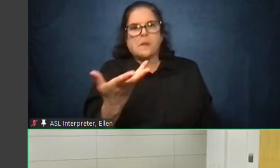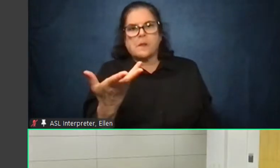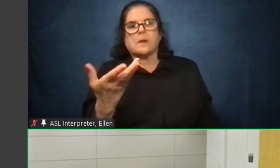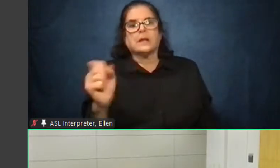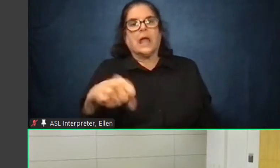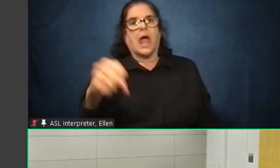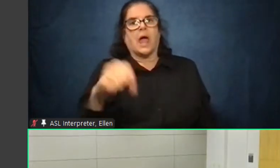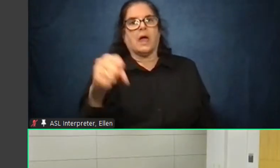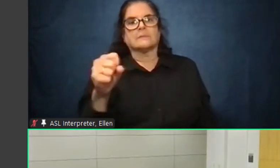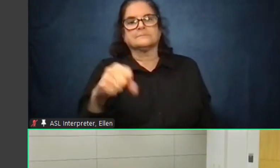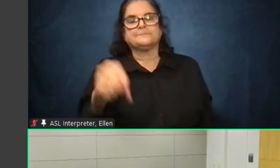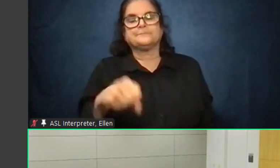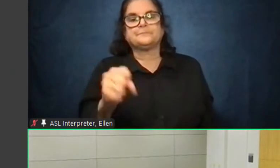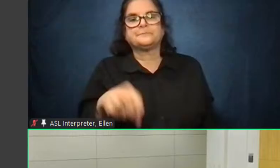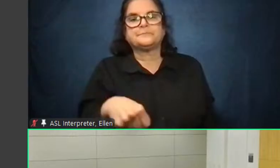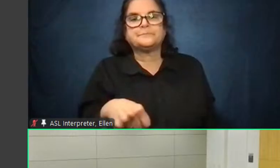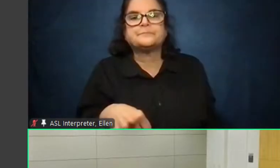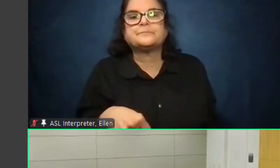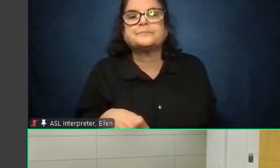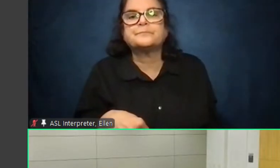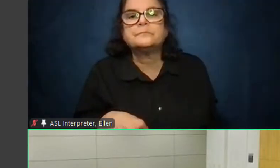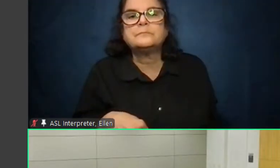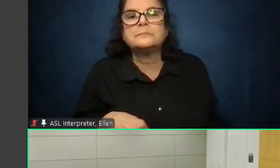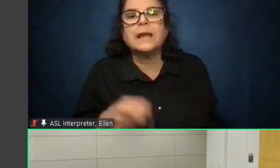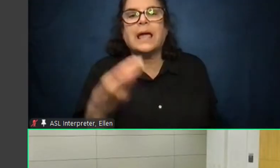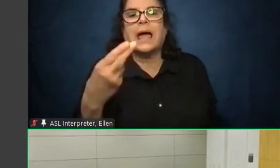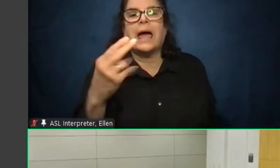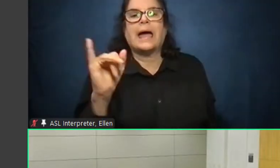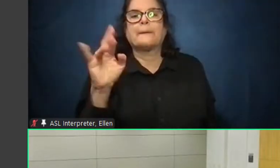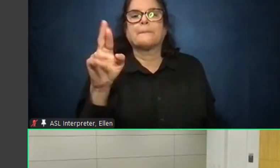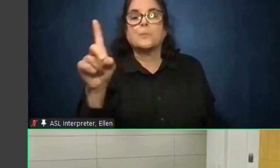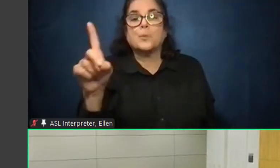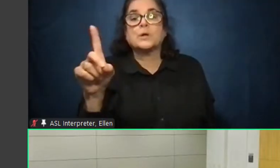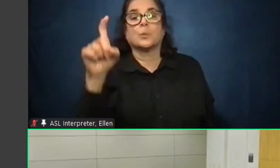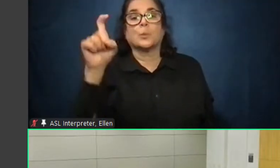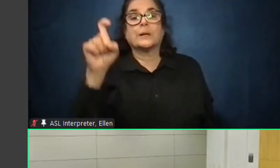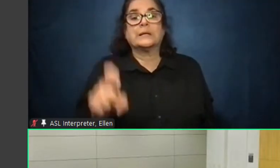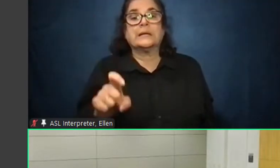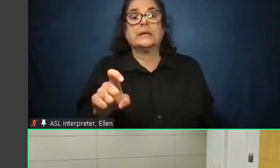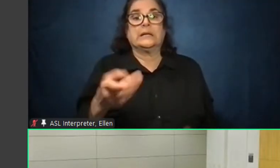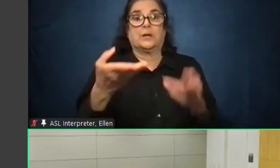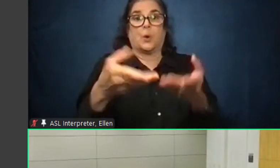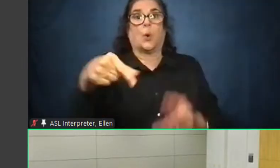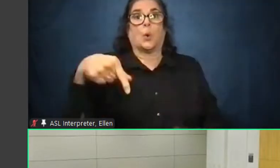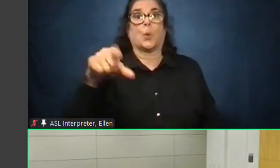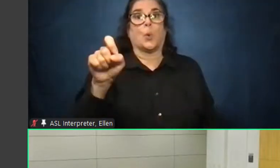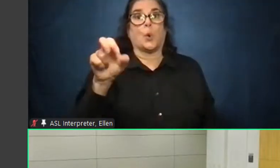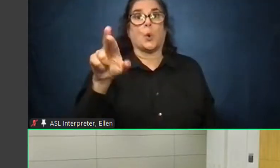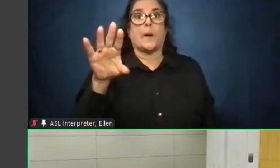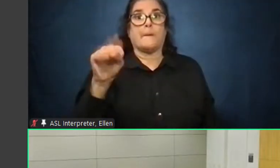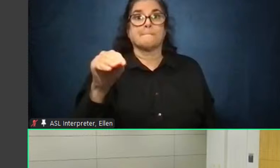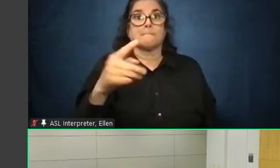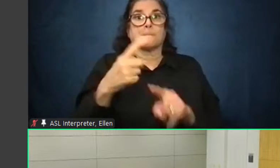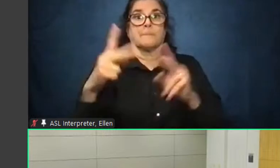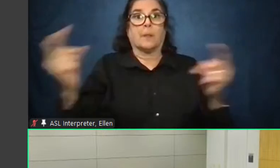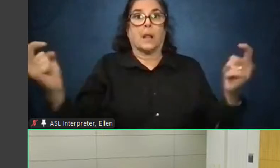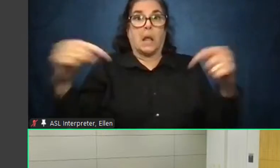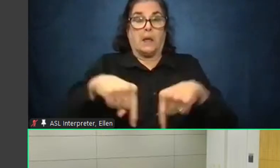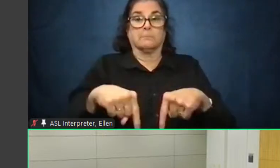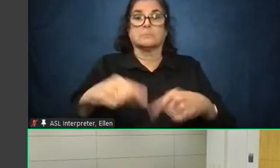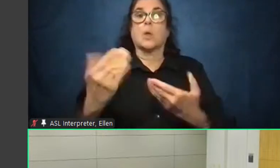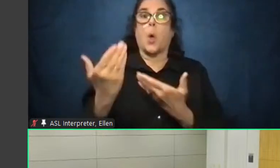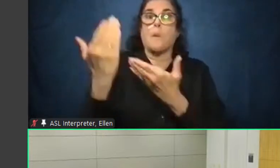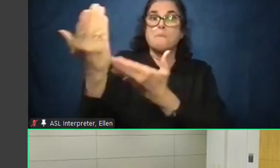Yeah, and that will, it's hybrid, but we do need a quorum on site from committee members. Can I have a motion to adjourn?